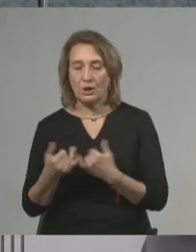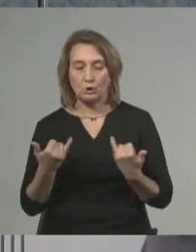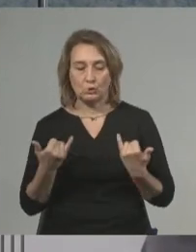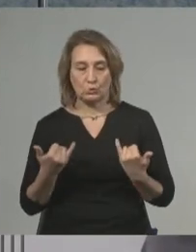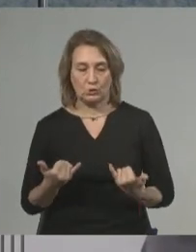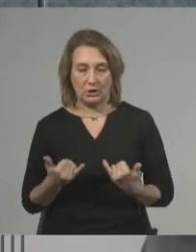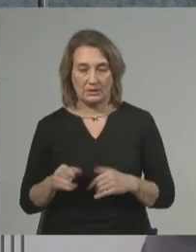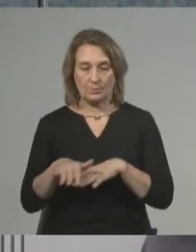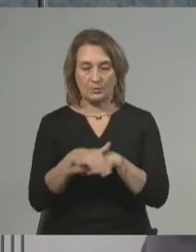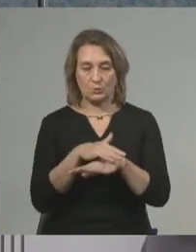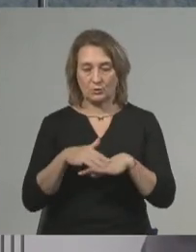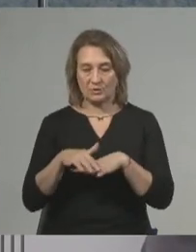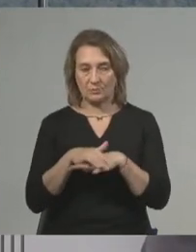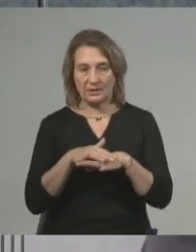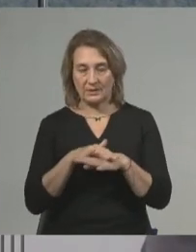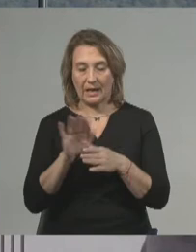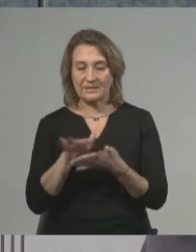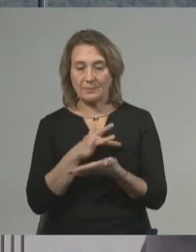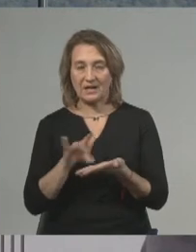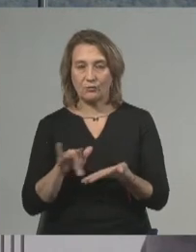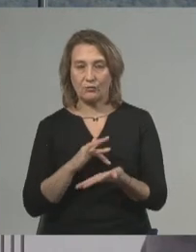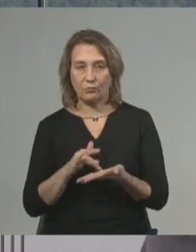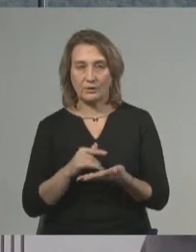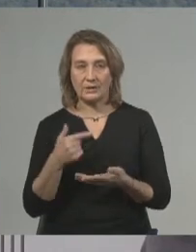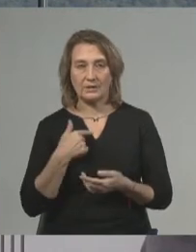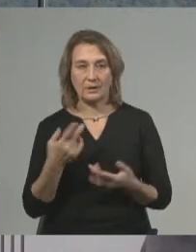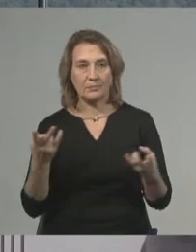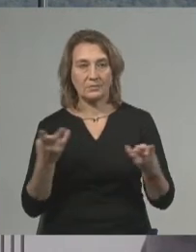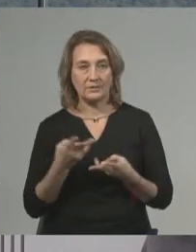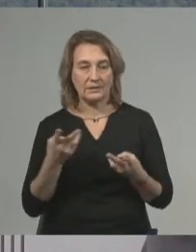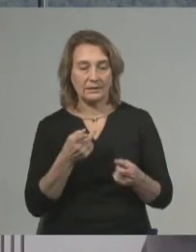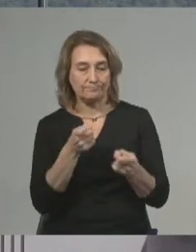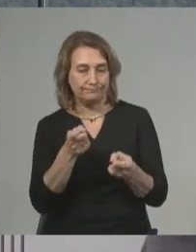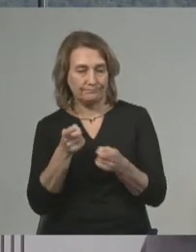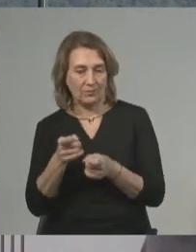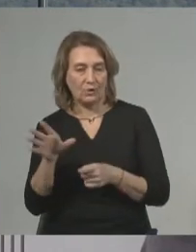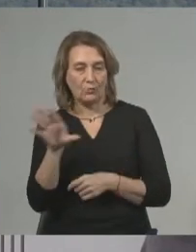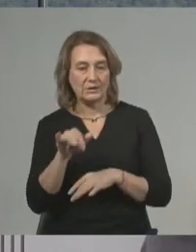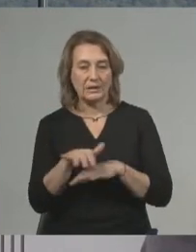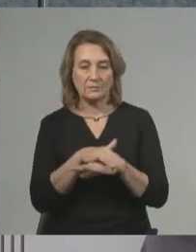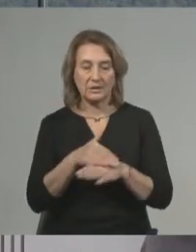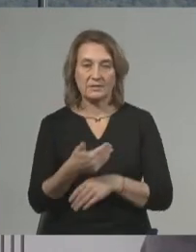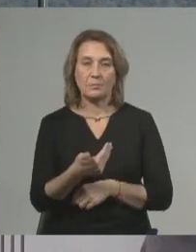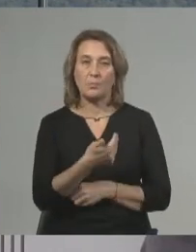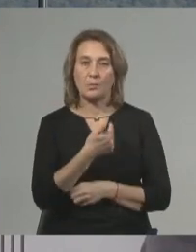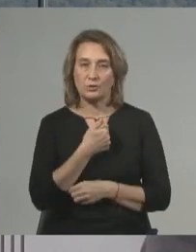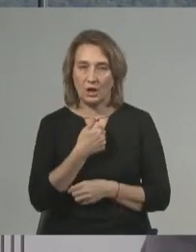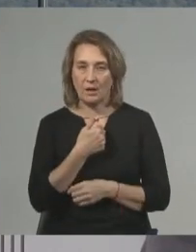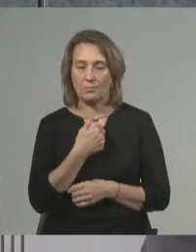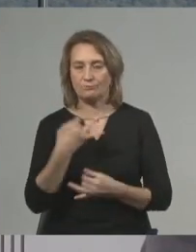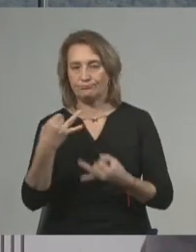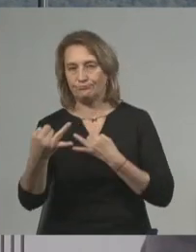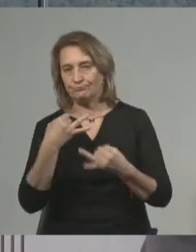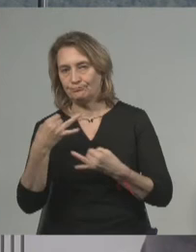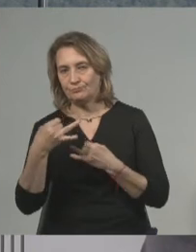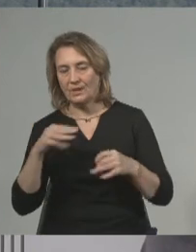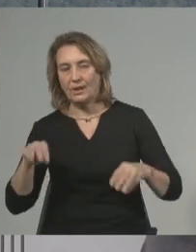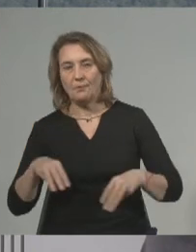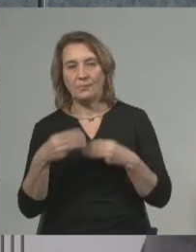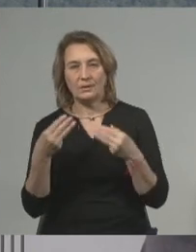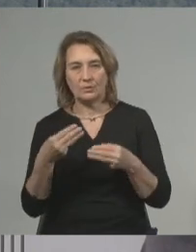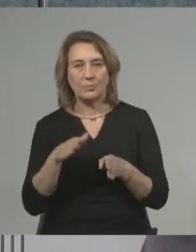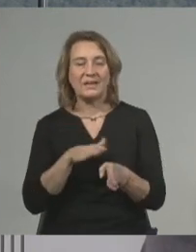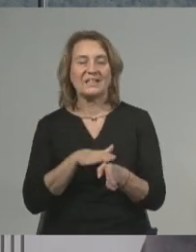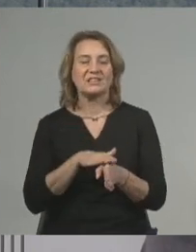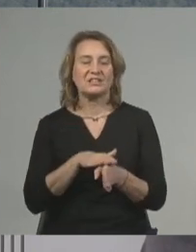see in the modern society but uh mining that we are to attract all the society if we are wishing for the dialect that